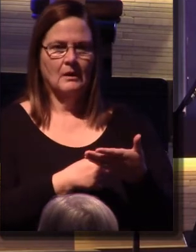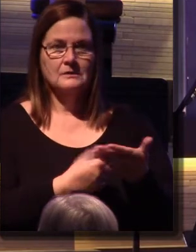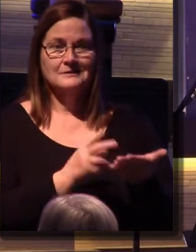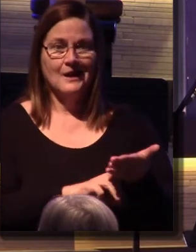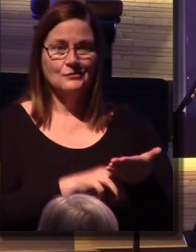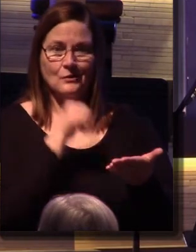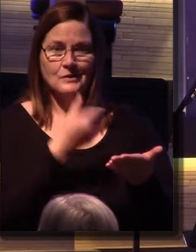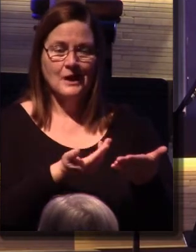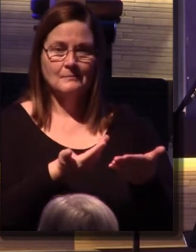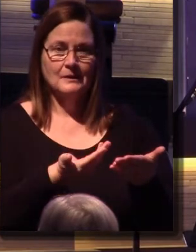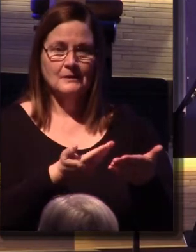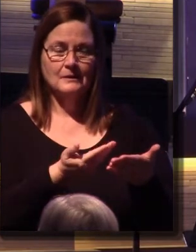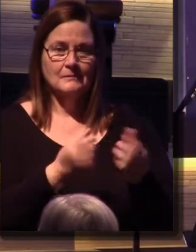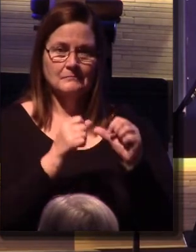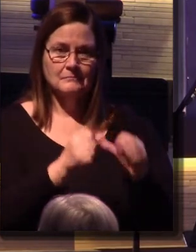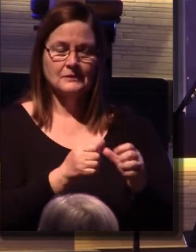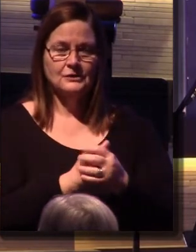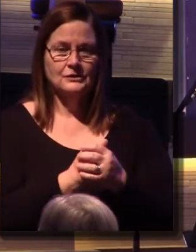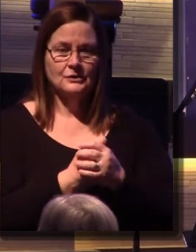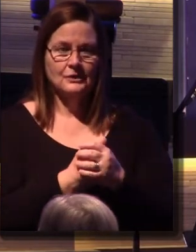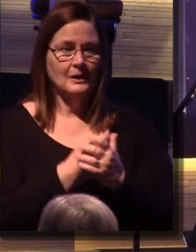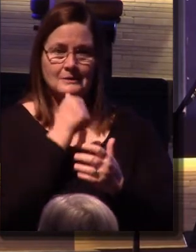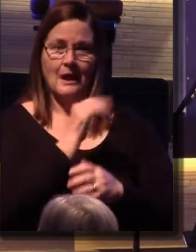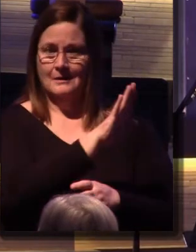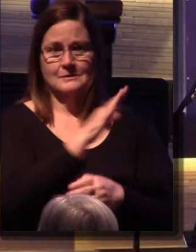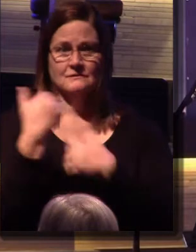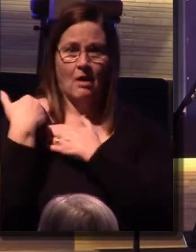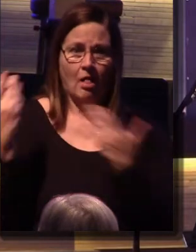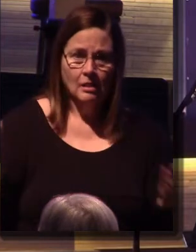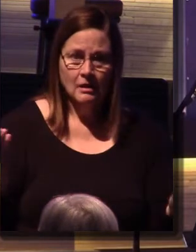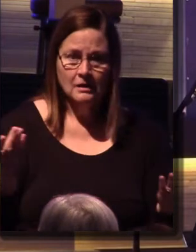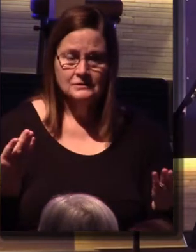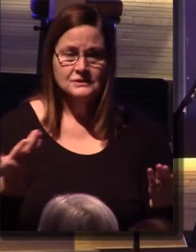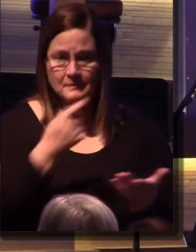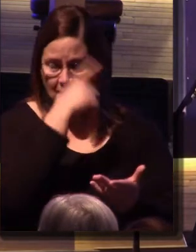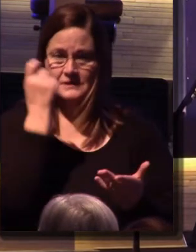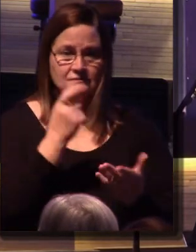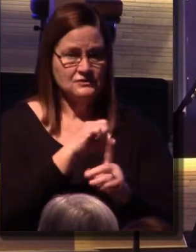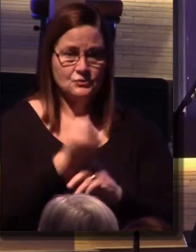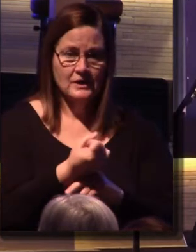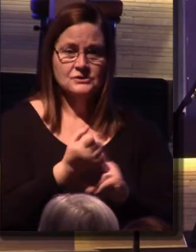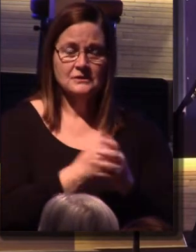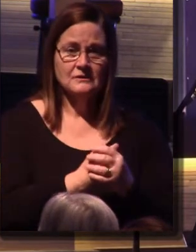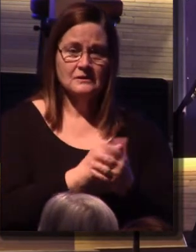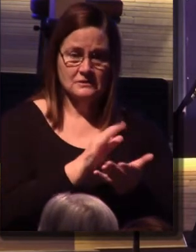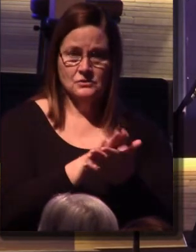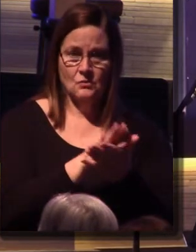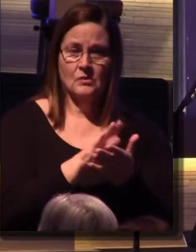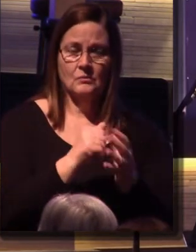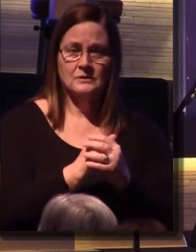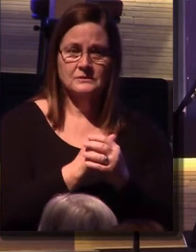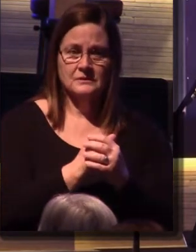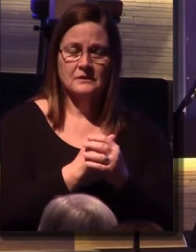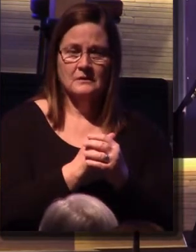his contract was not going to be renewed, and not for any fault of his own, but simply because of the circumstances that